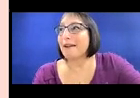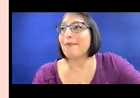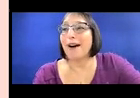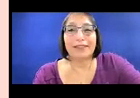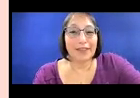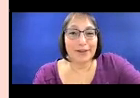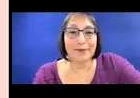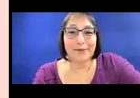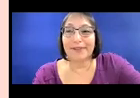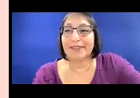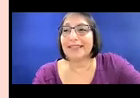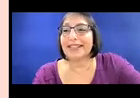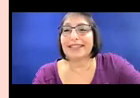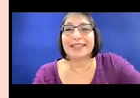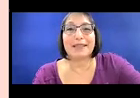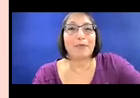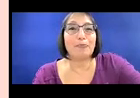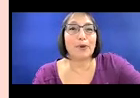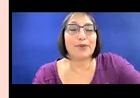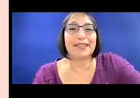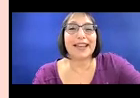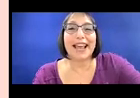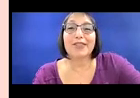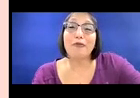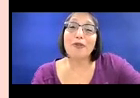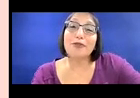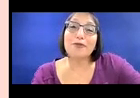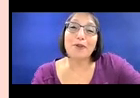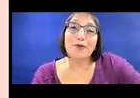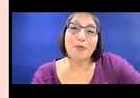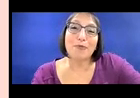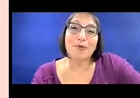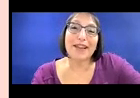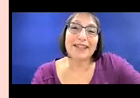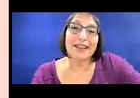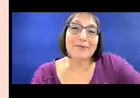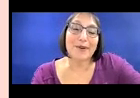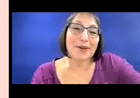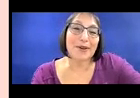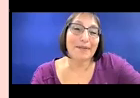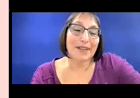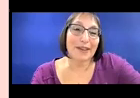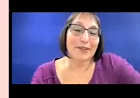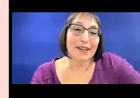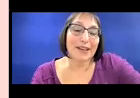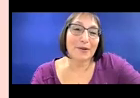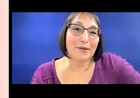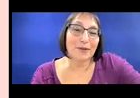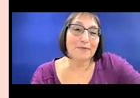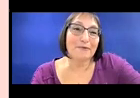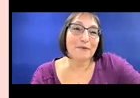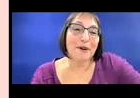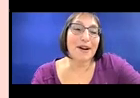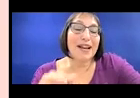from all of you, this is the poo-poos. So, for those of who don't know, poo-poo is another word, it's actually a local